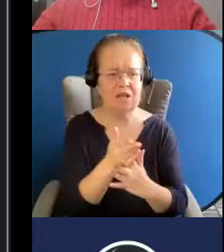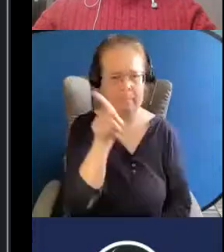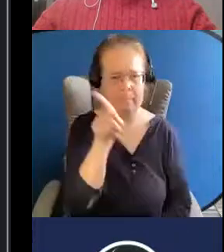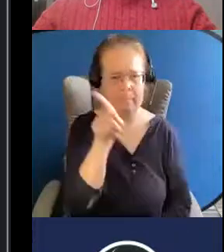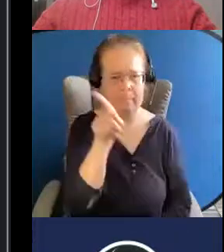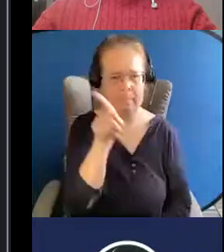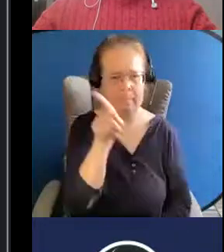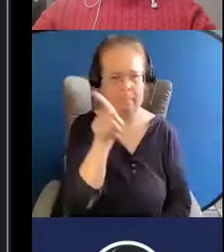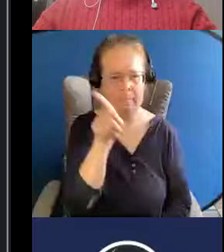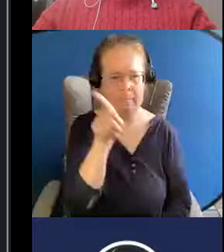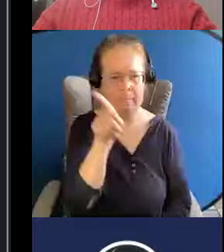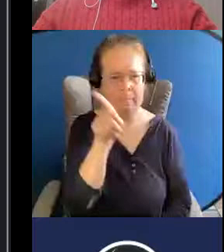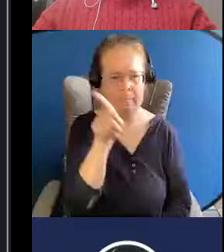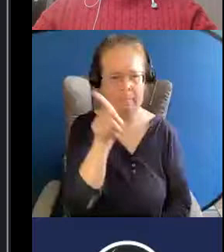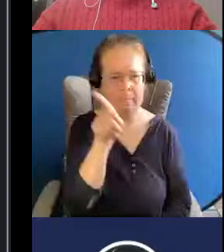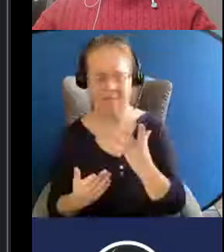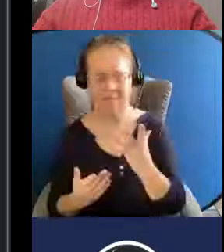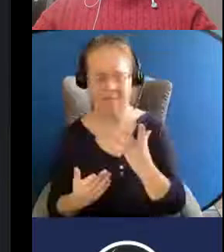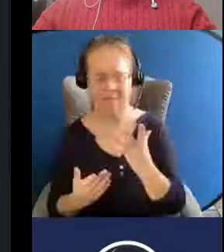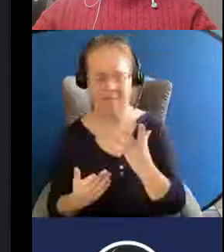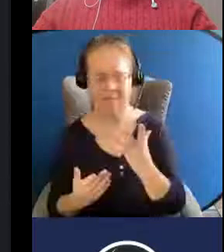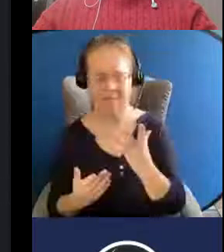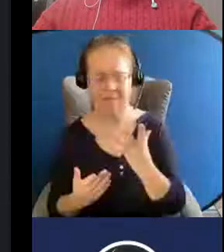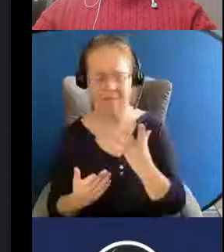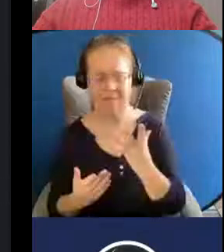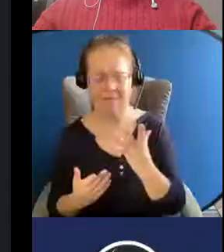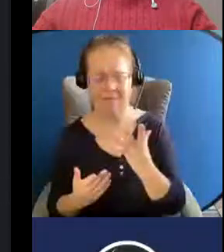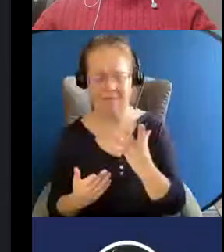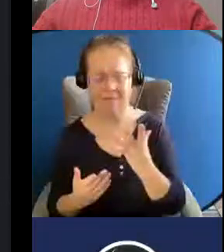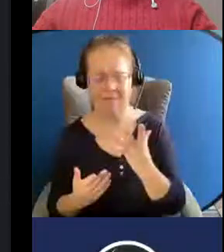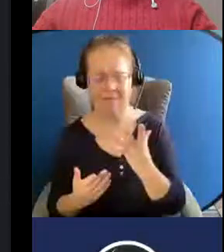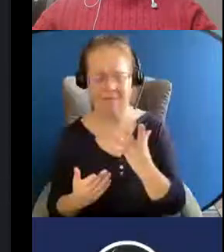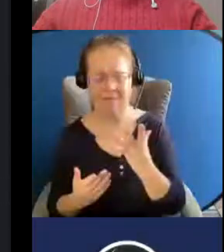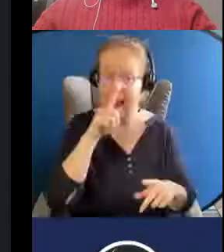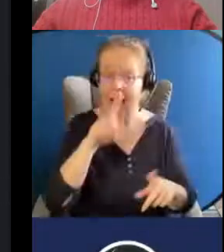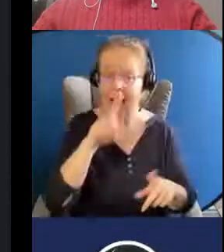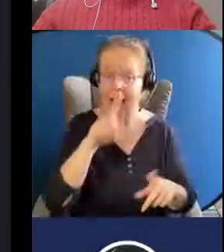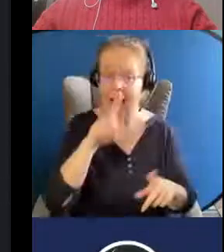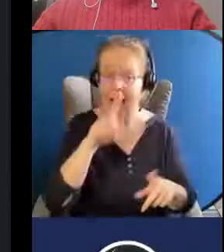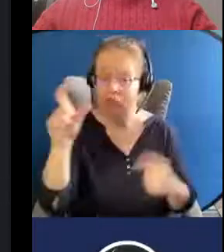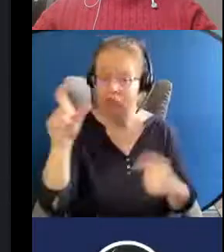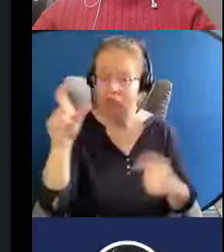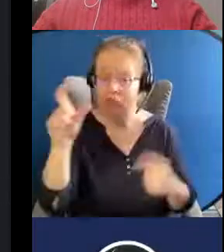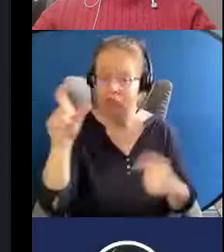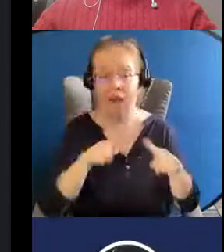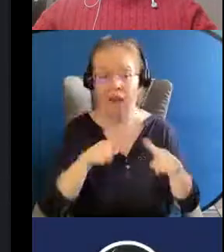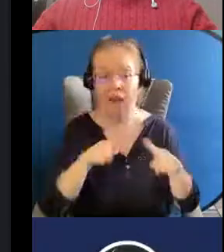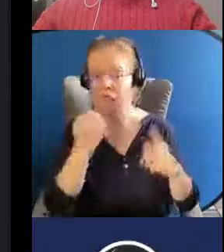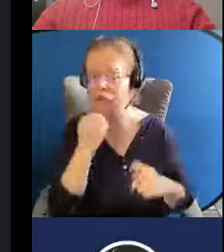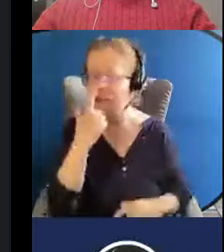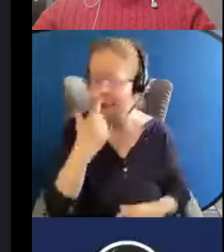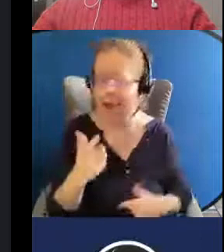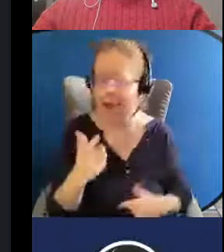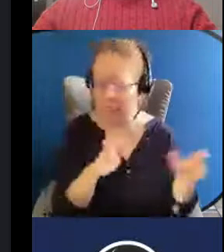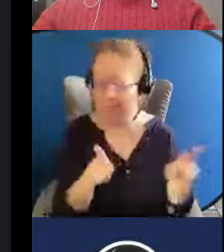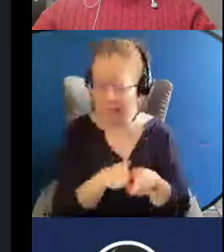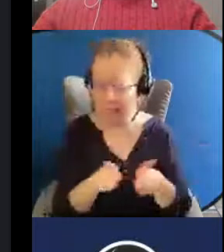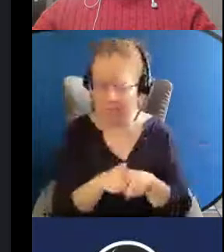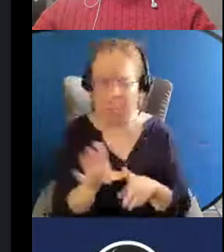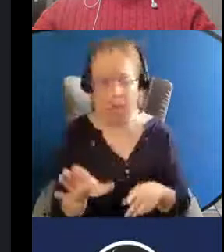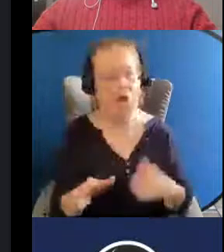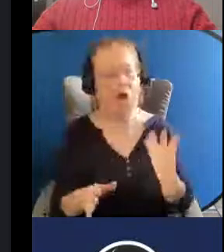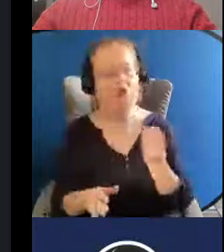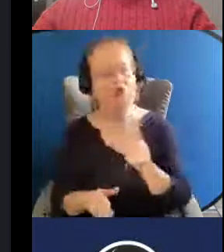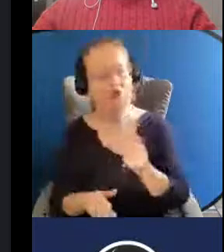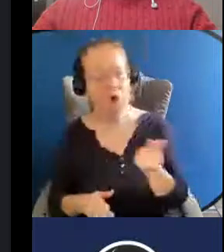beautiful hero controls at the top. So you can still change your mouse pointer to a different color or different size. Some people, again,